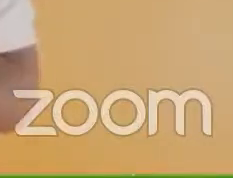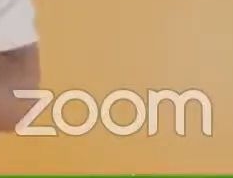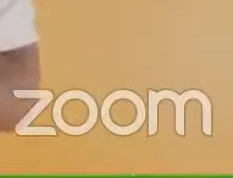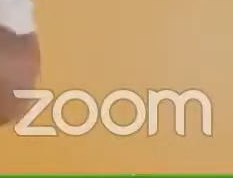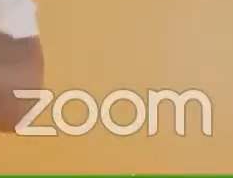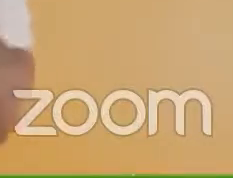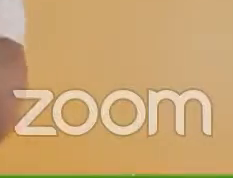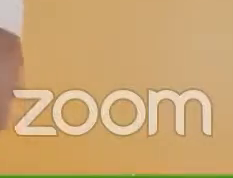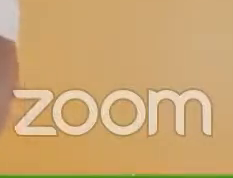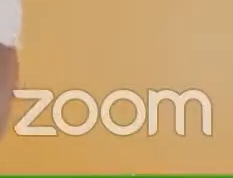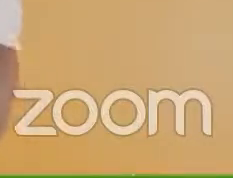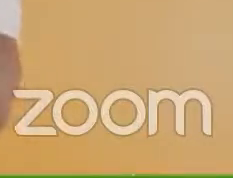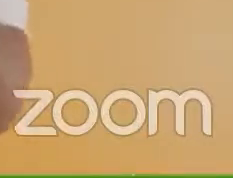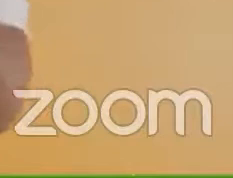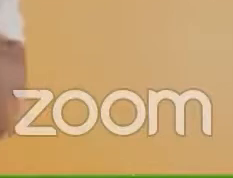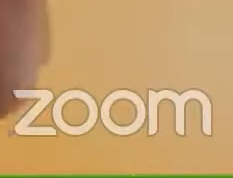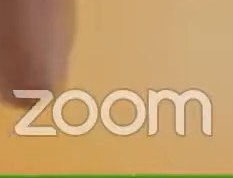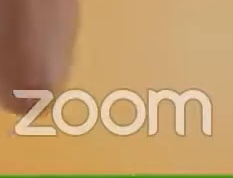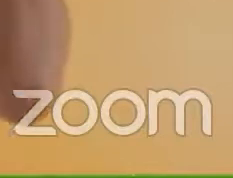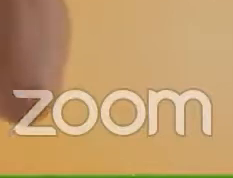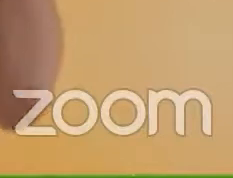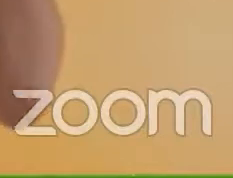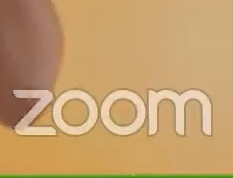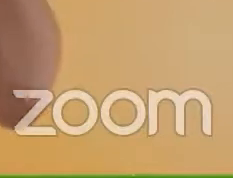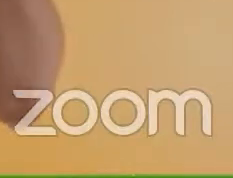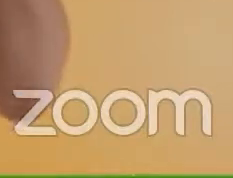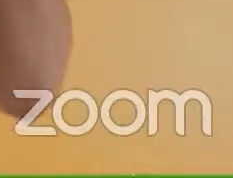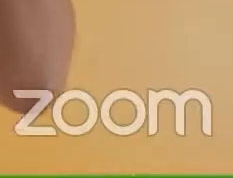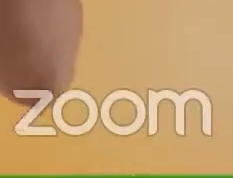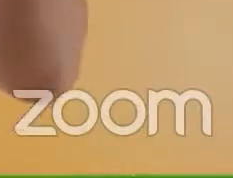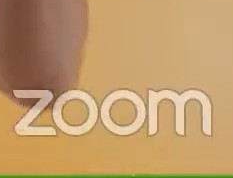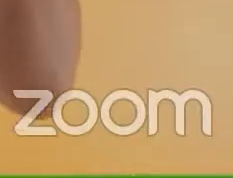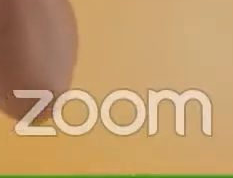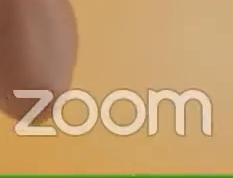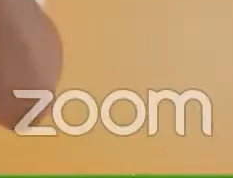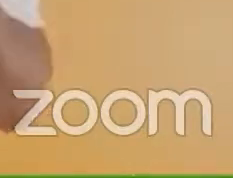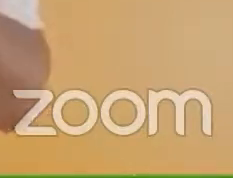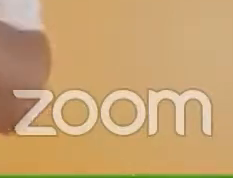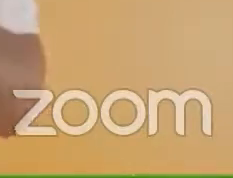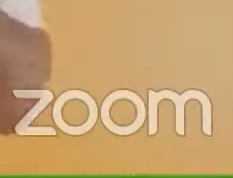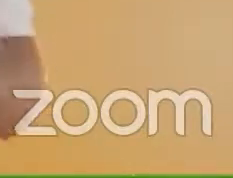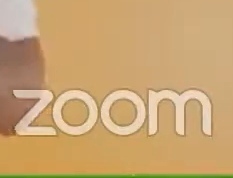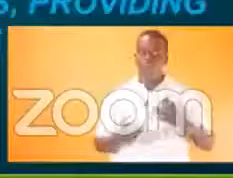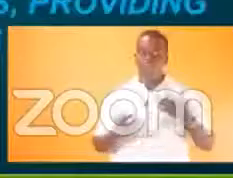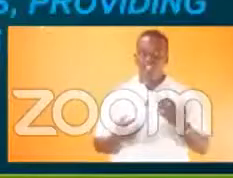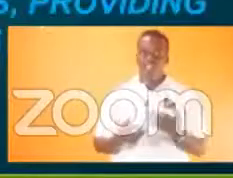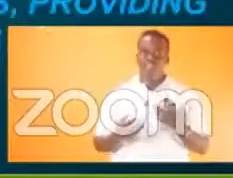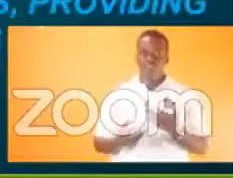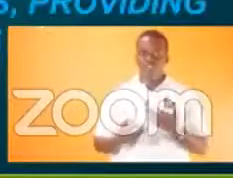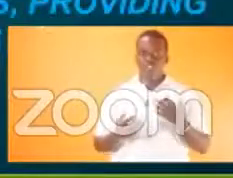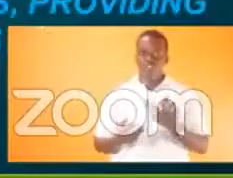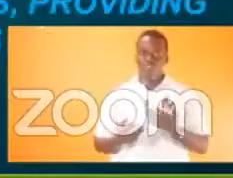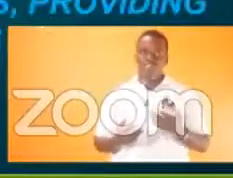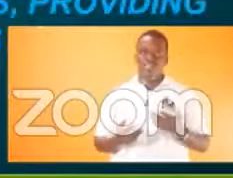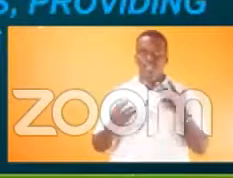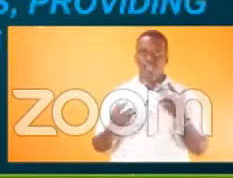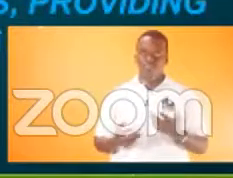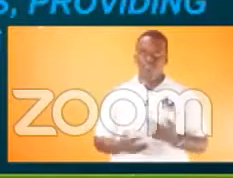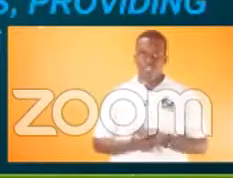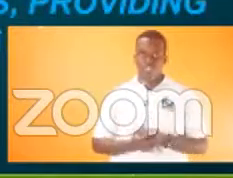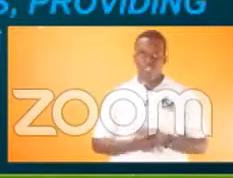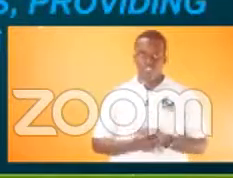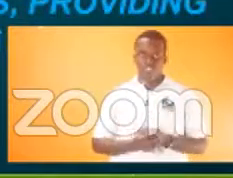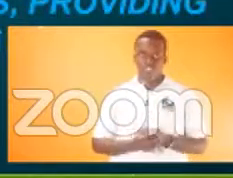is, what are you willing to give so that one more person can gain mobility to freely move and access social services